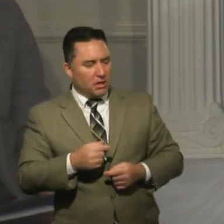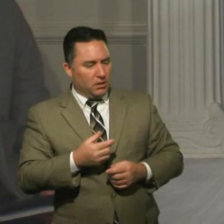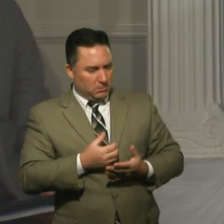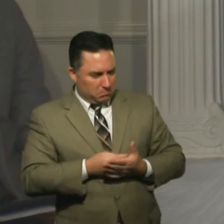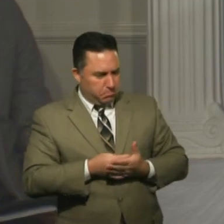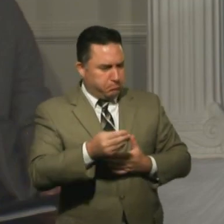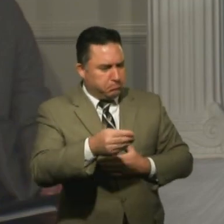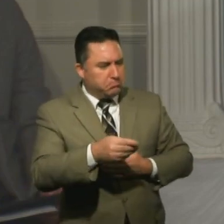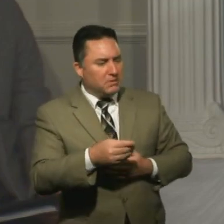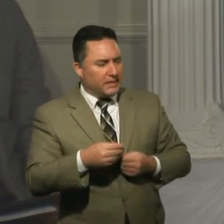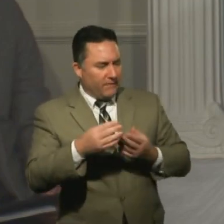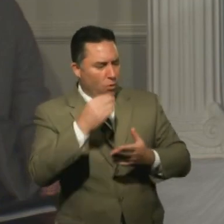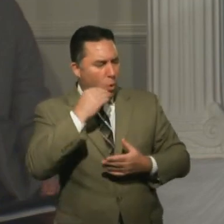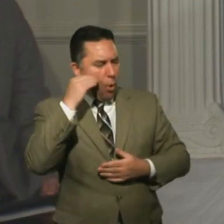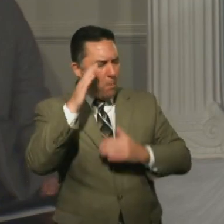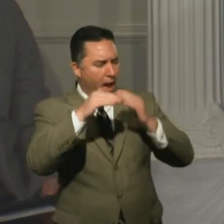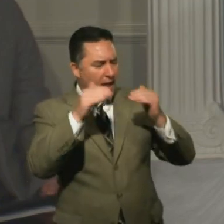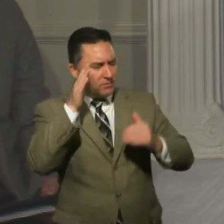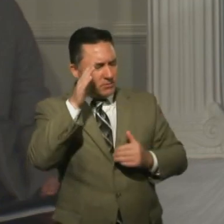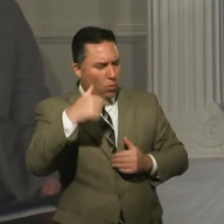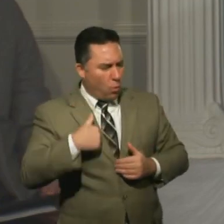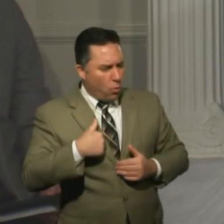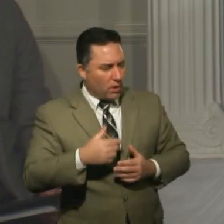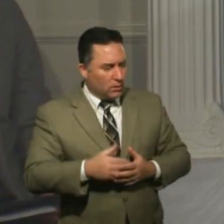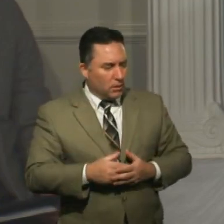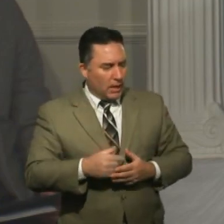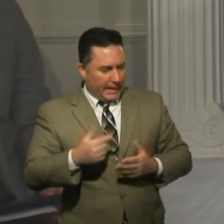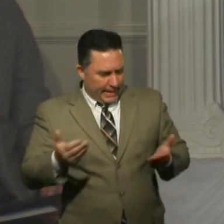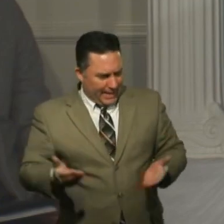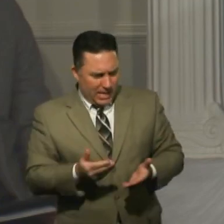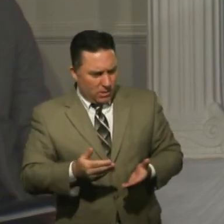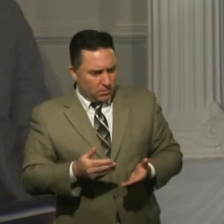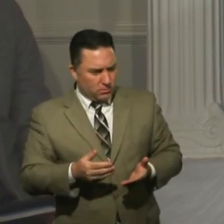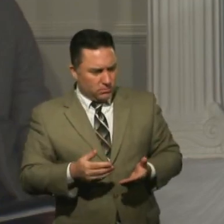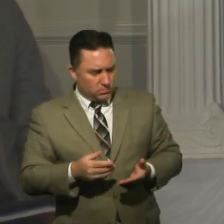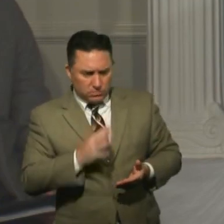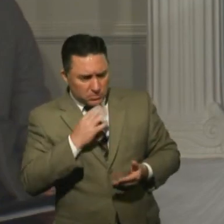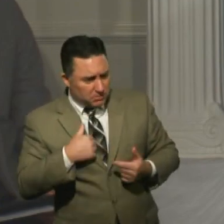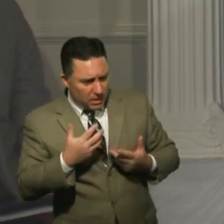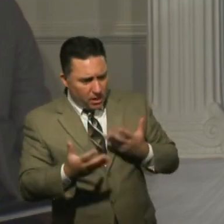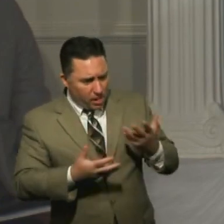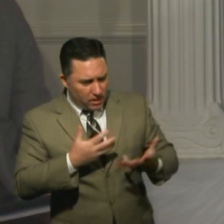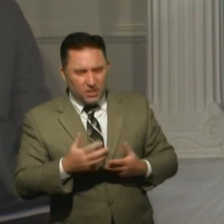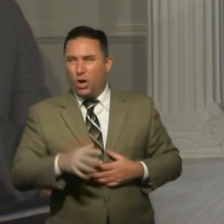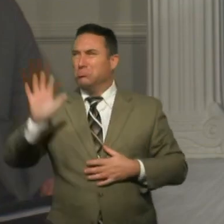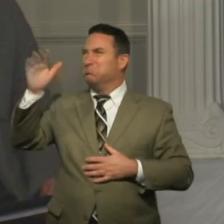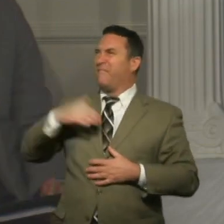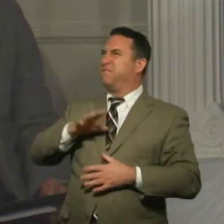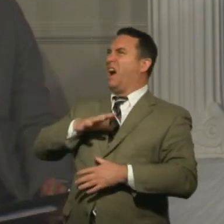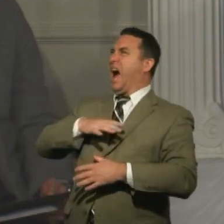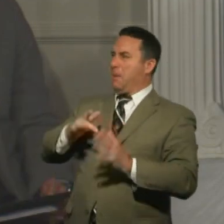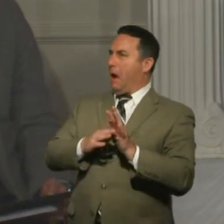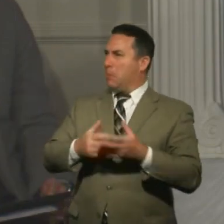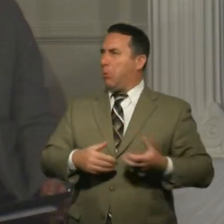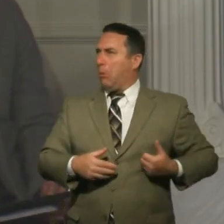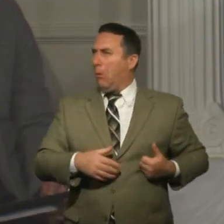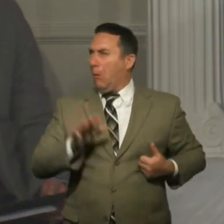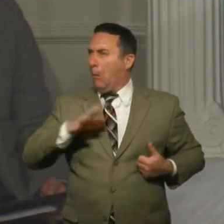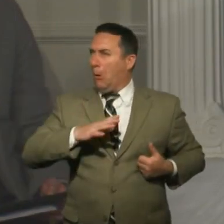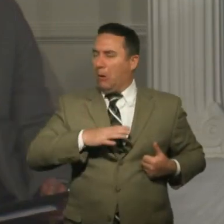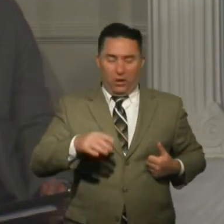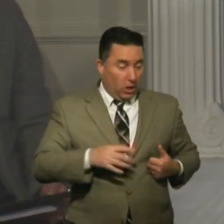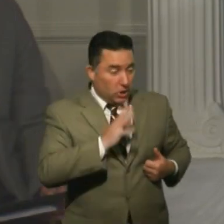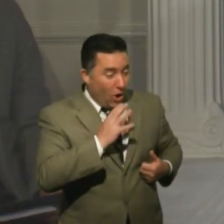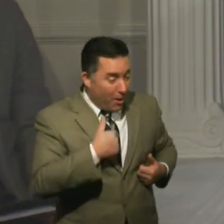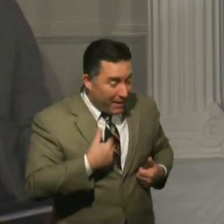redeem you and give you a home in heaven someday. Man, I'm here. Don't you want to speak to me? You're like, no, I'm good. I'm carrying my Bible. Man, don't you want to